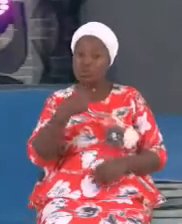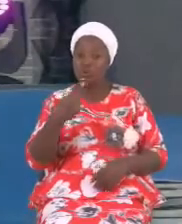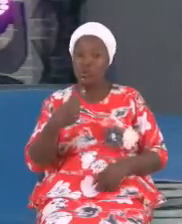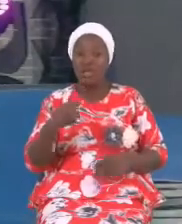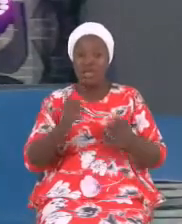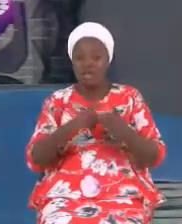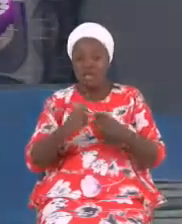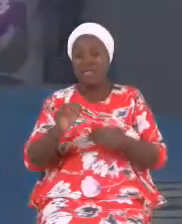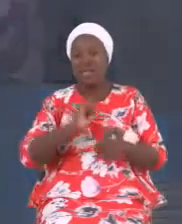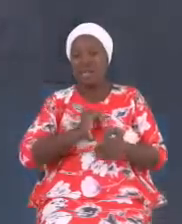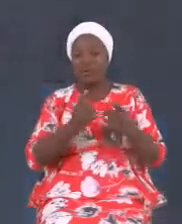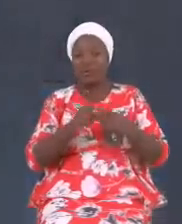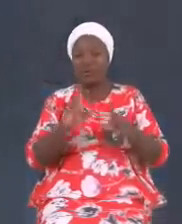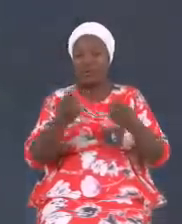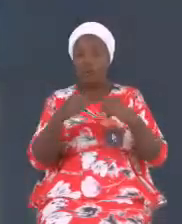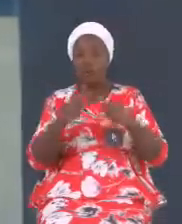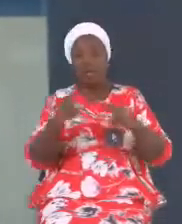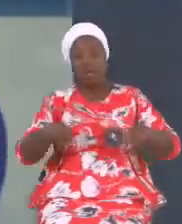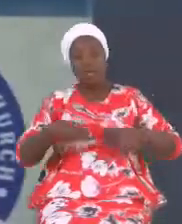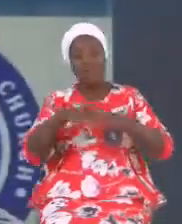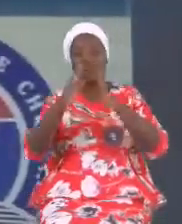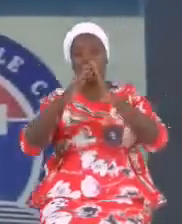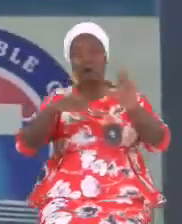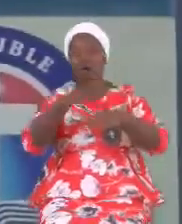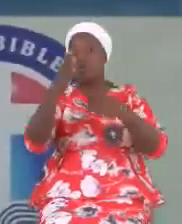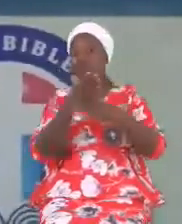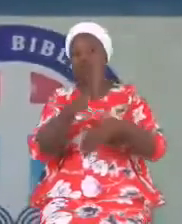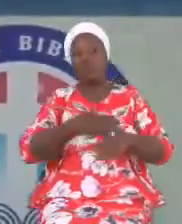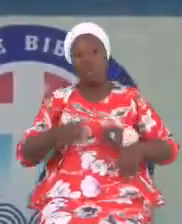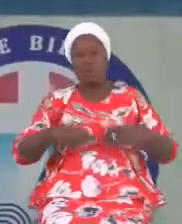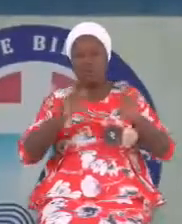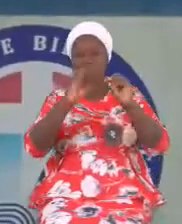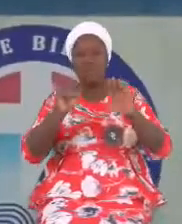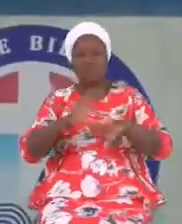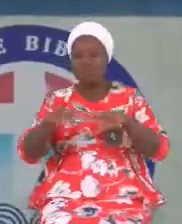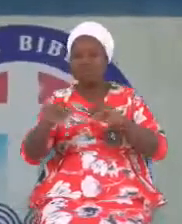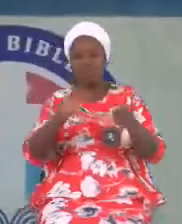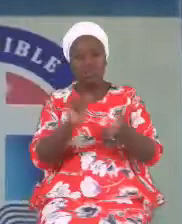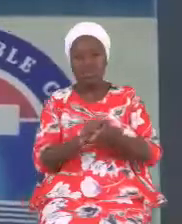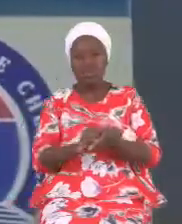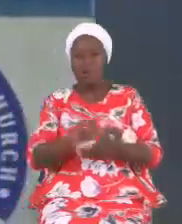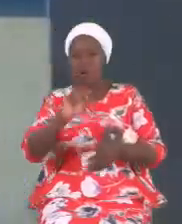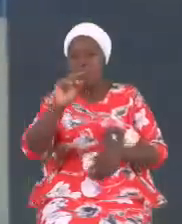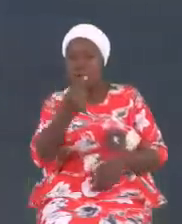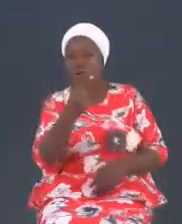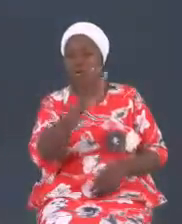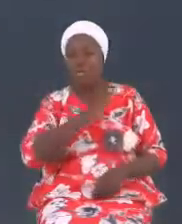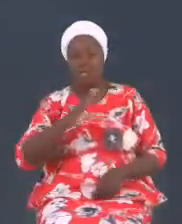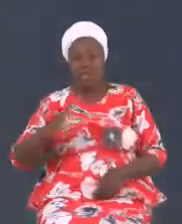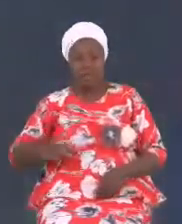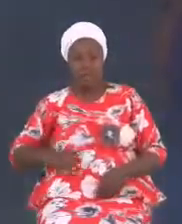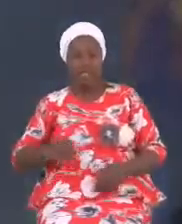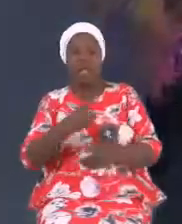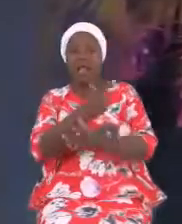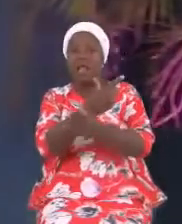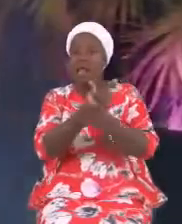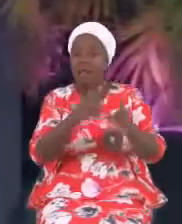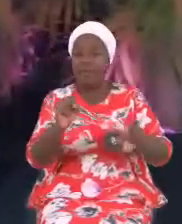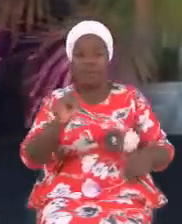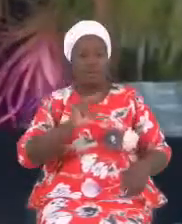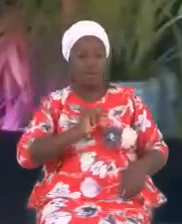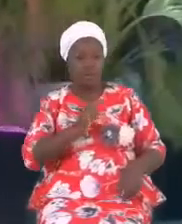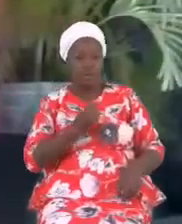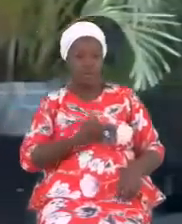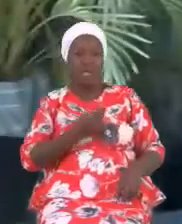your house for the rest of my life. Teachers don't do that. Only Christ liberates us.